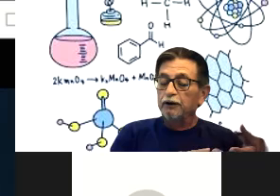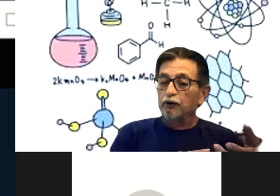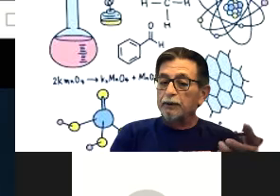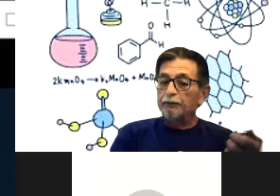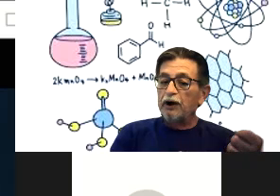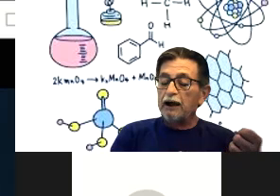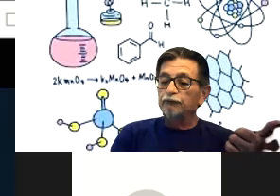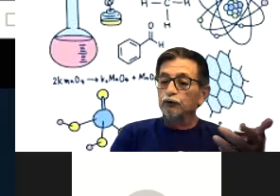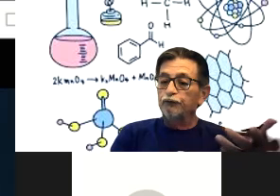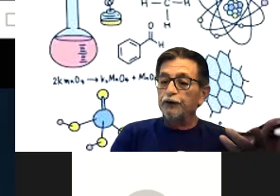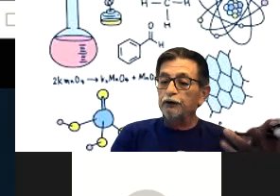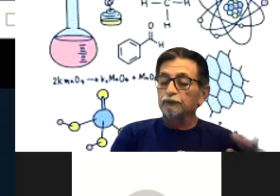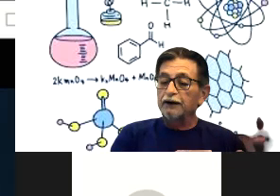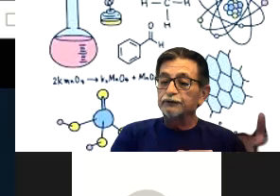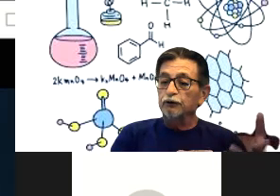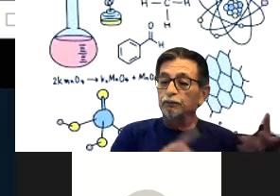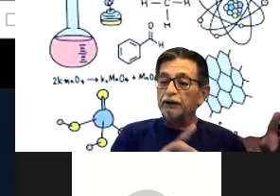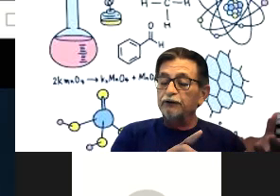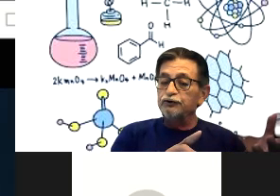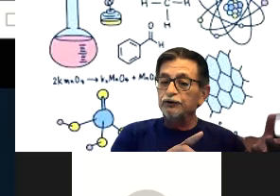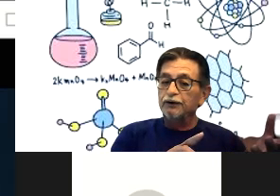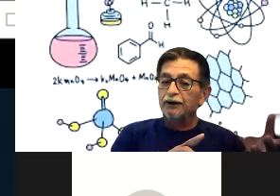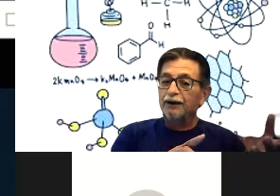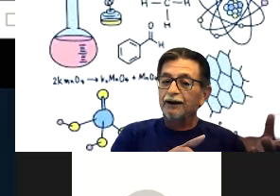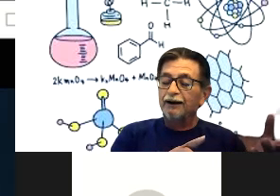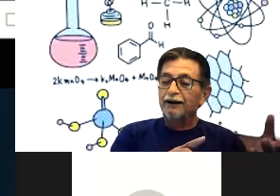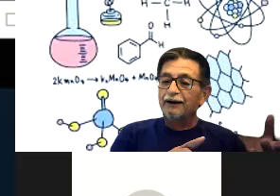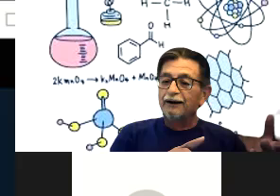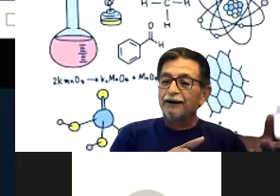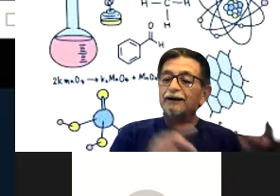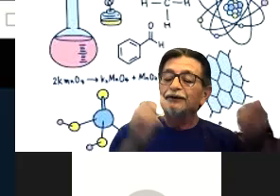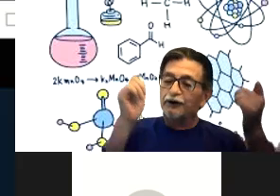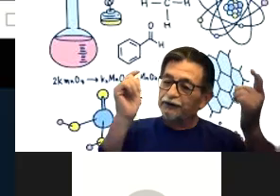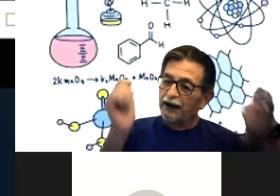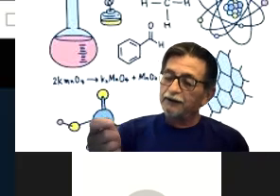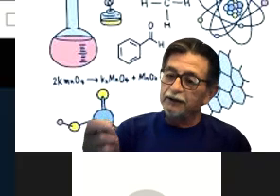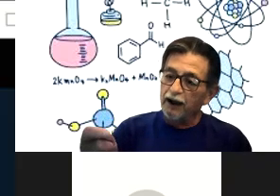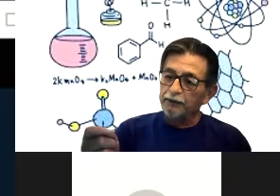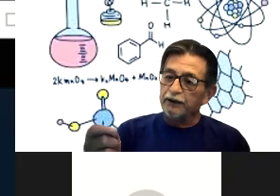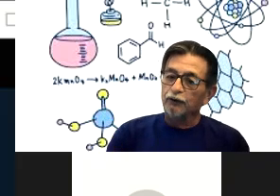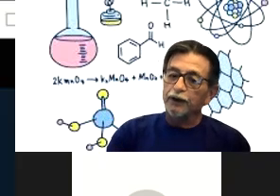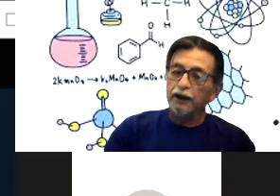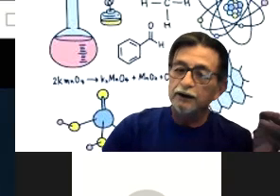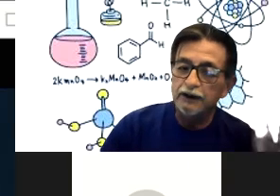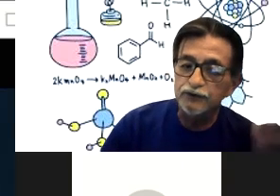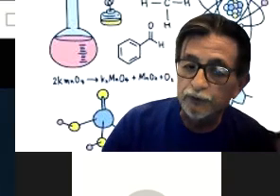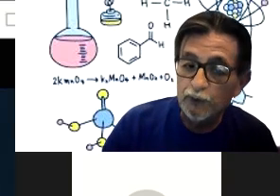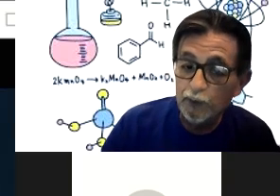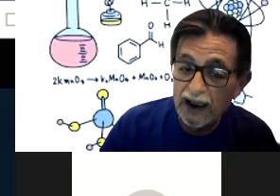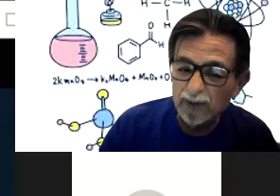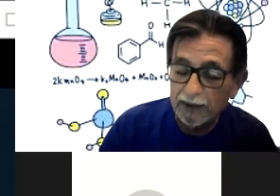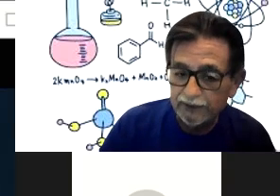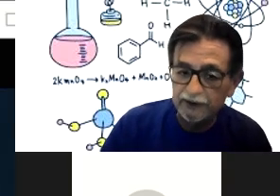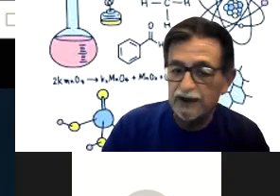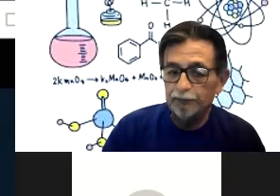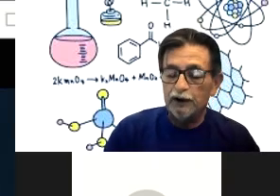bromine. Remember, have no fear of ice cold beverage. Oh yeah, they're diatomic. They're diatomic. Okay, and so